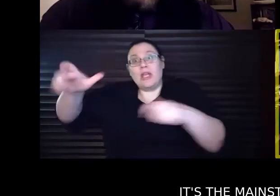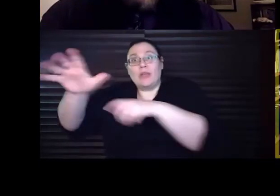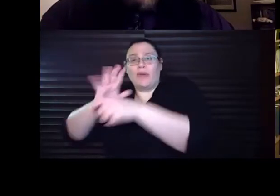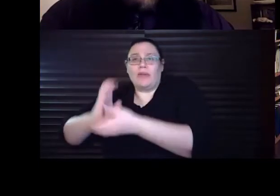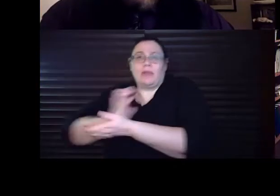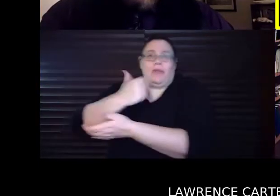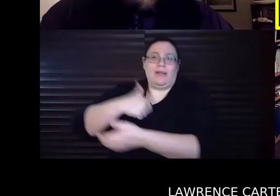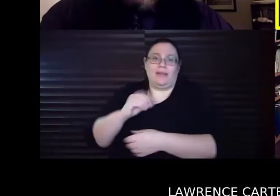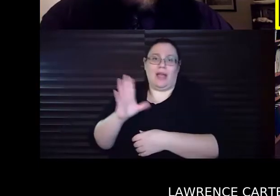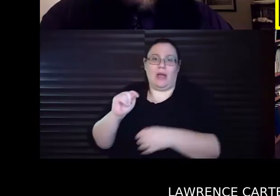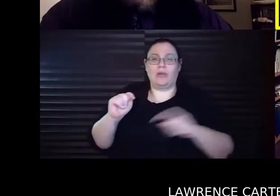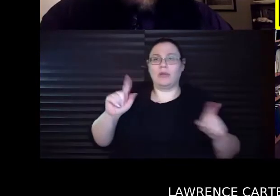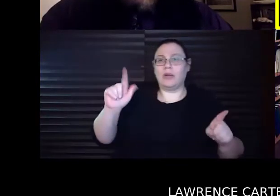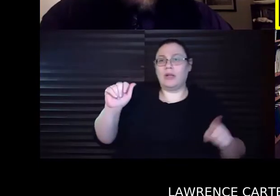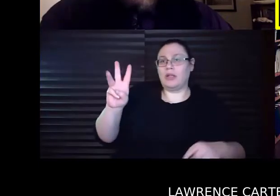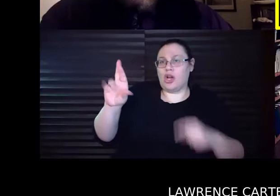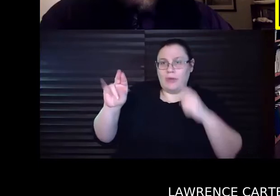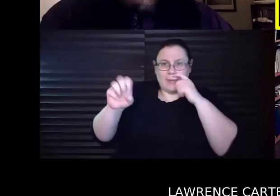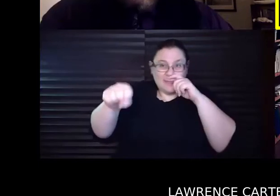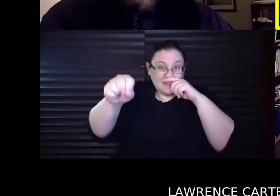you think? If you think about a film like